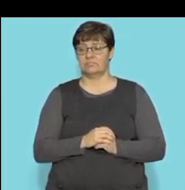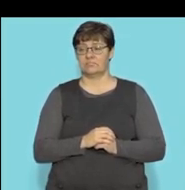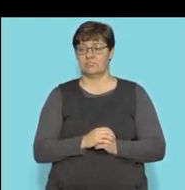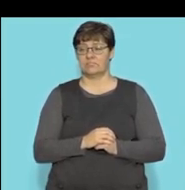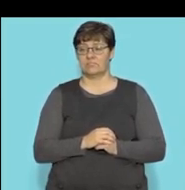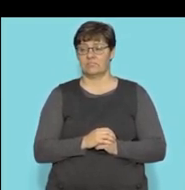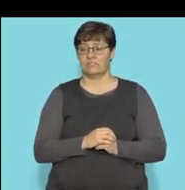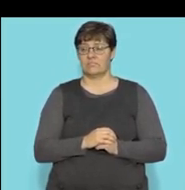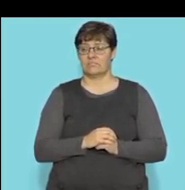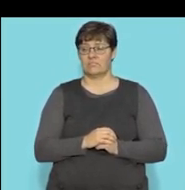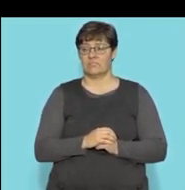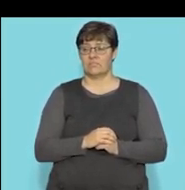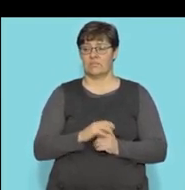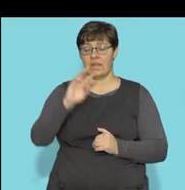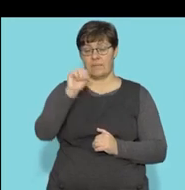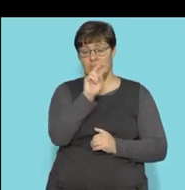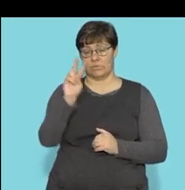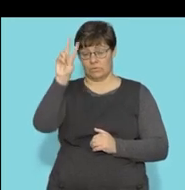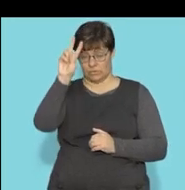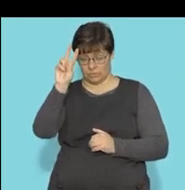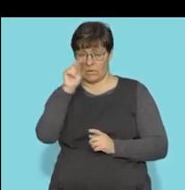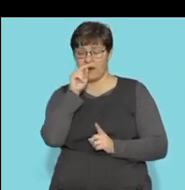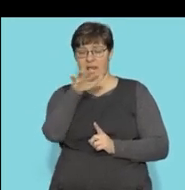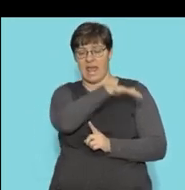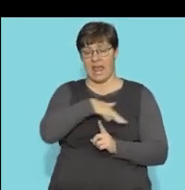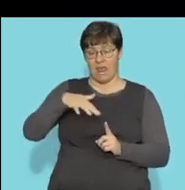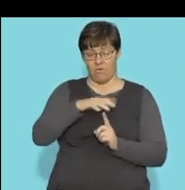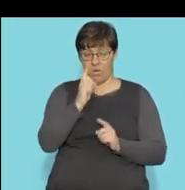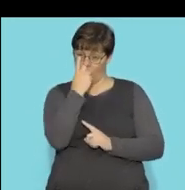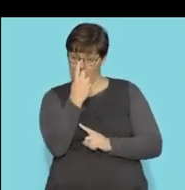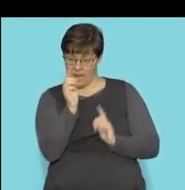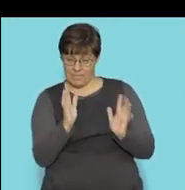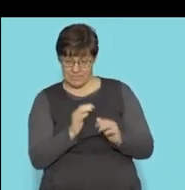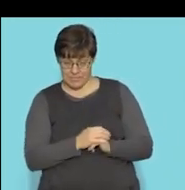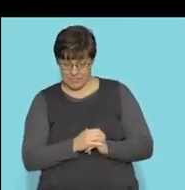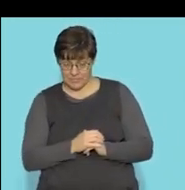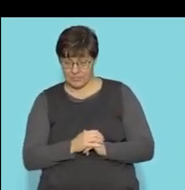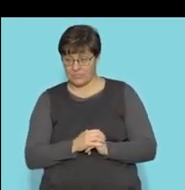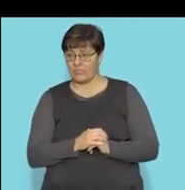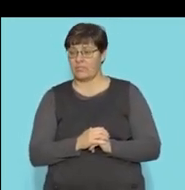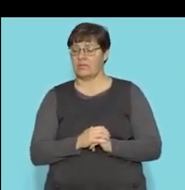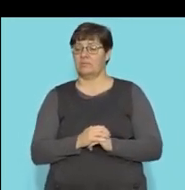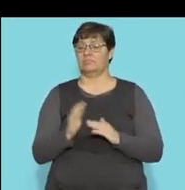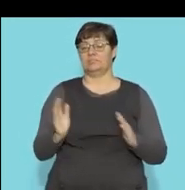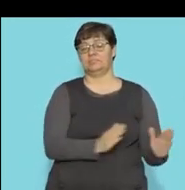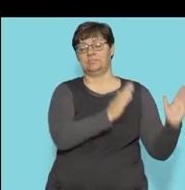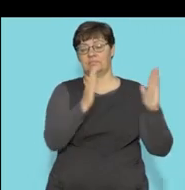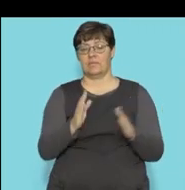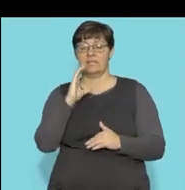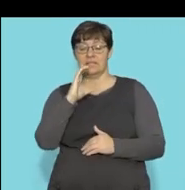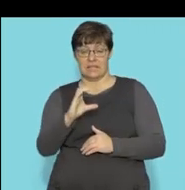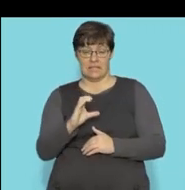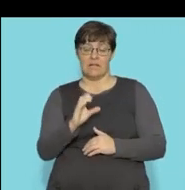Great, so that is the area of one of my triangular faces. So let's move on to